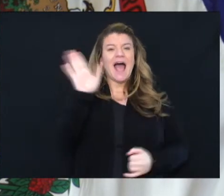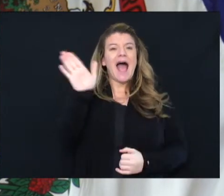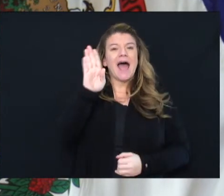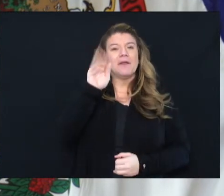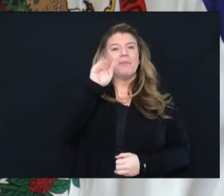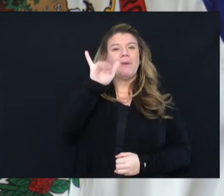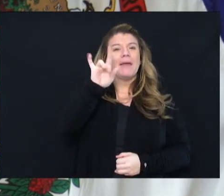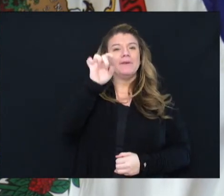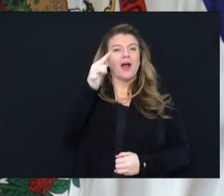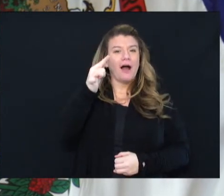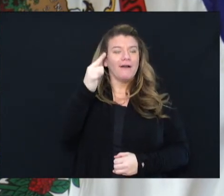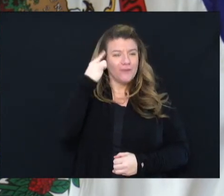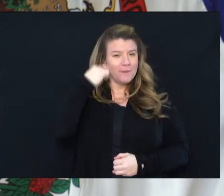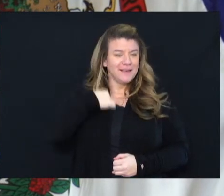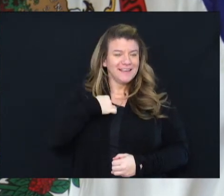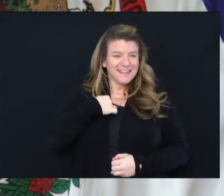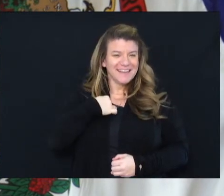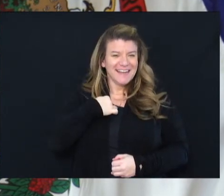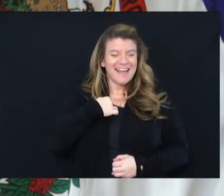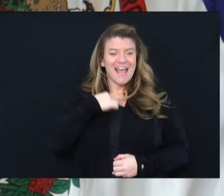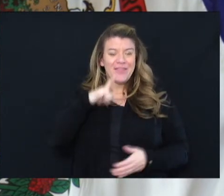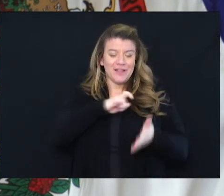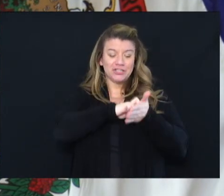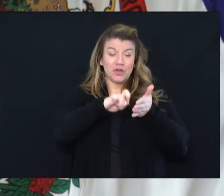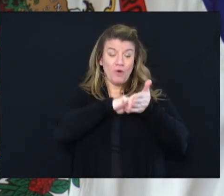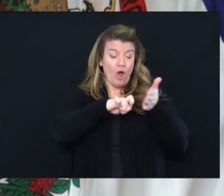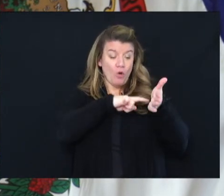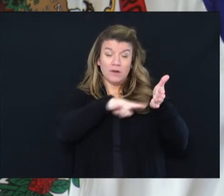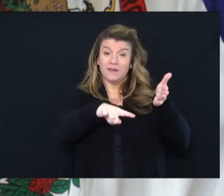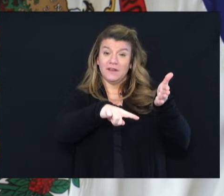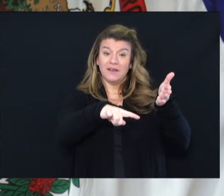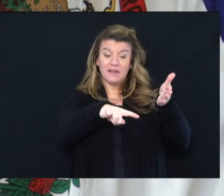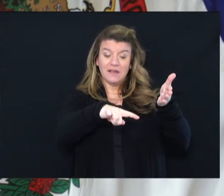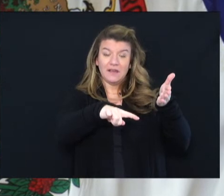Dog for me. And then she wrote right below it,